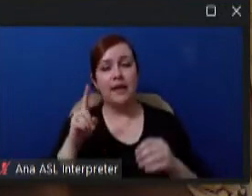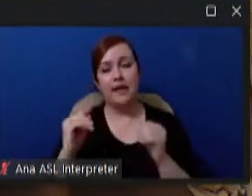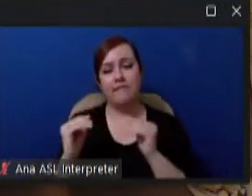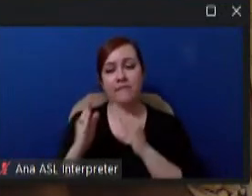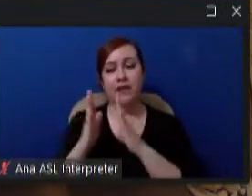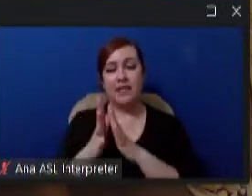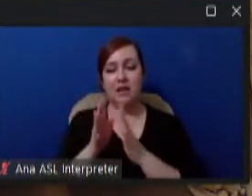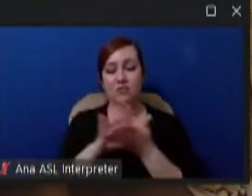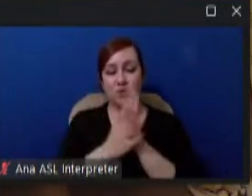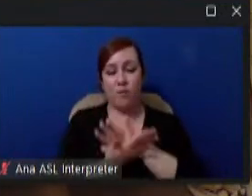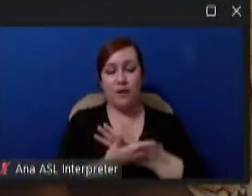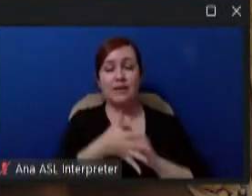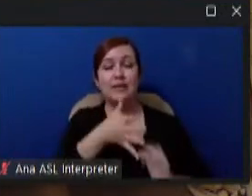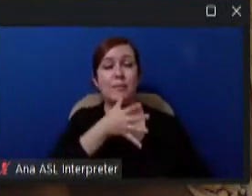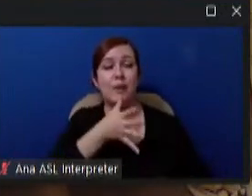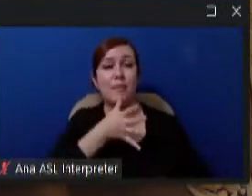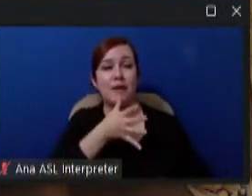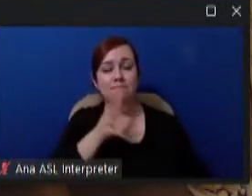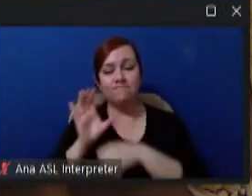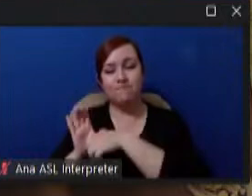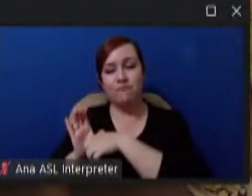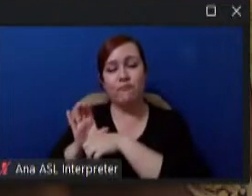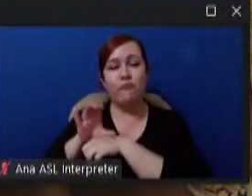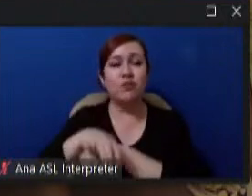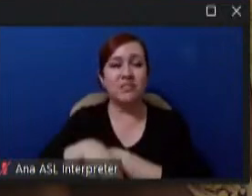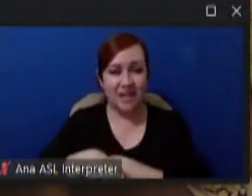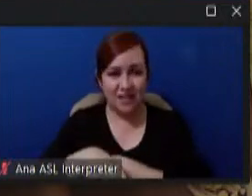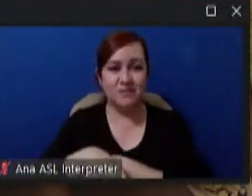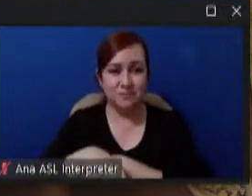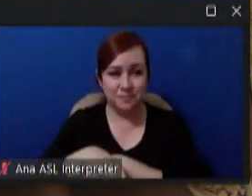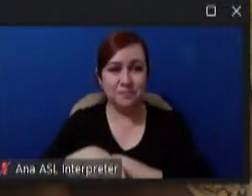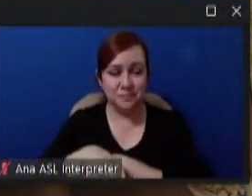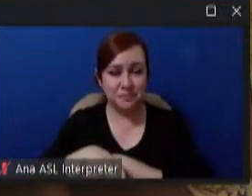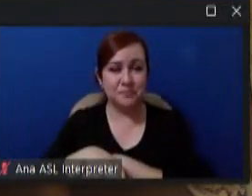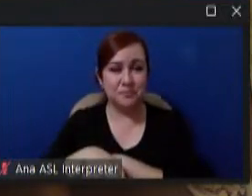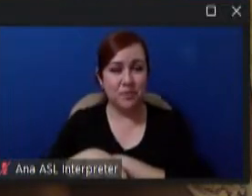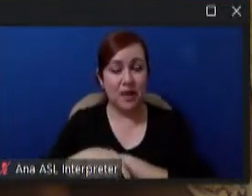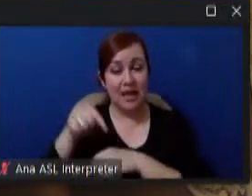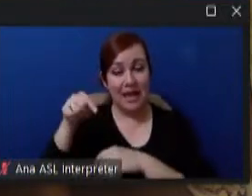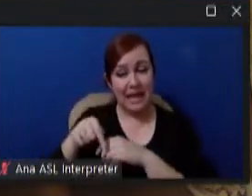23,000 women were forced to become mothers.